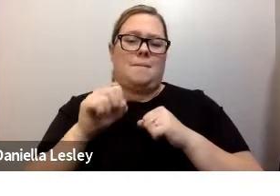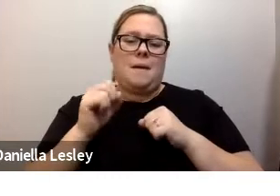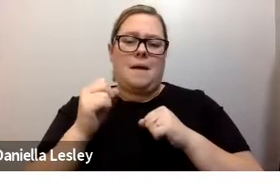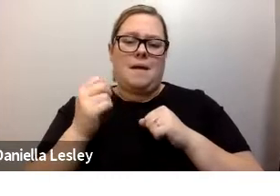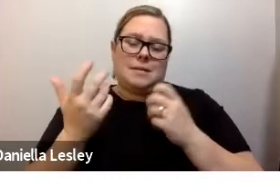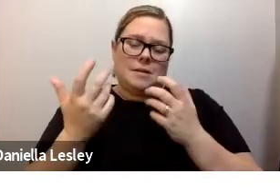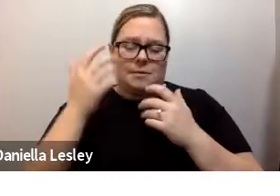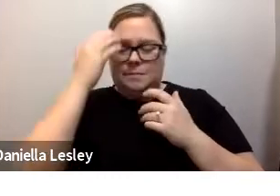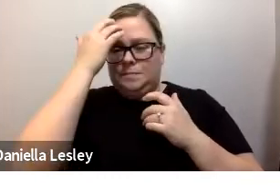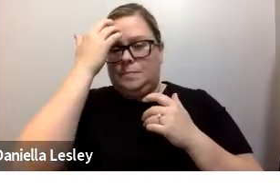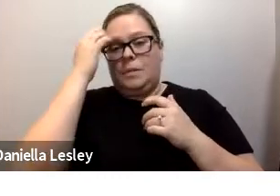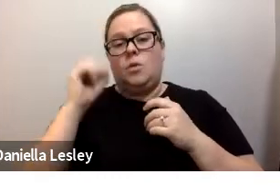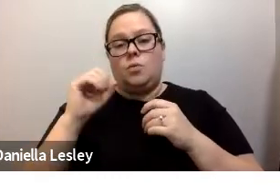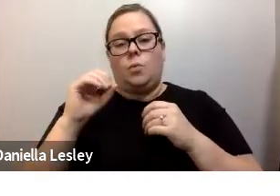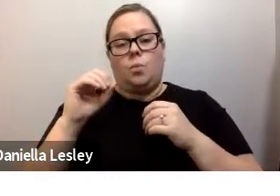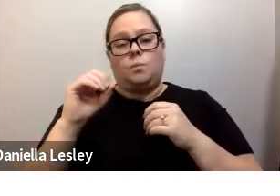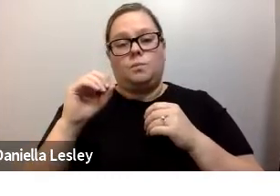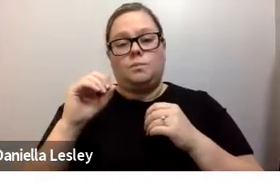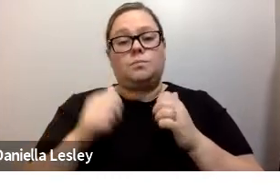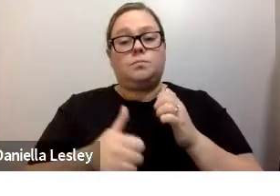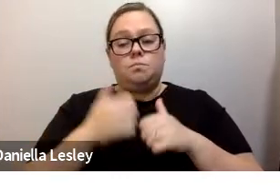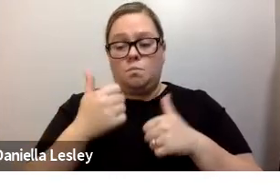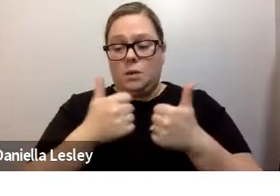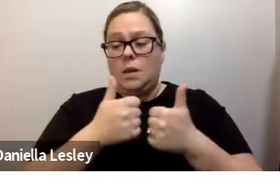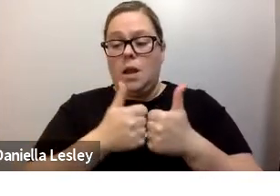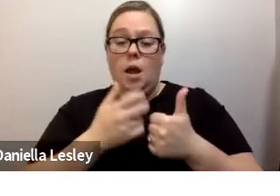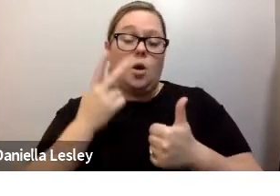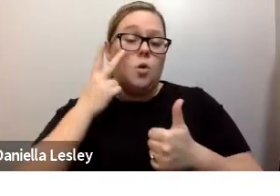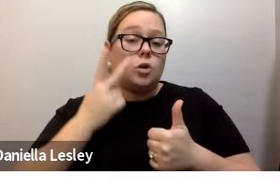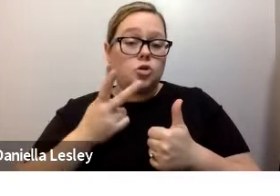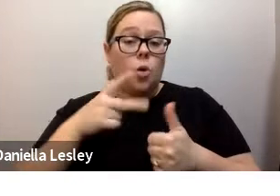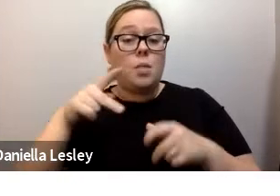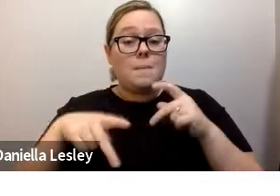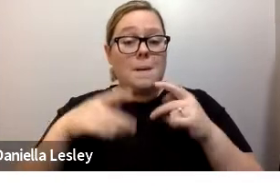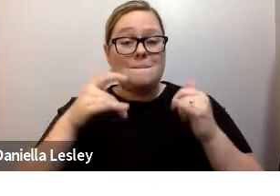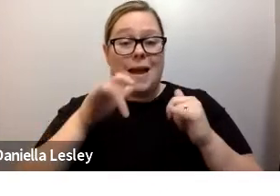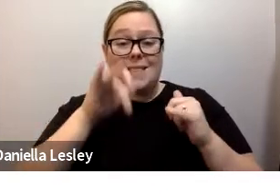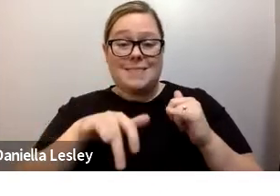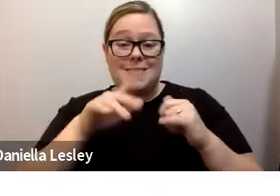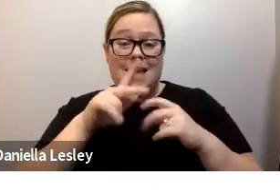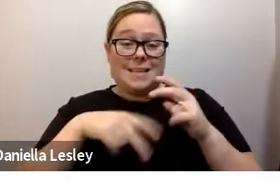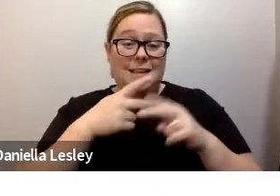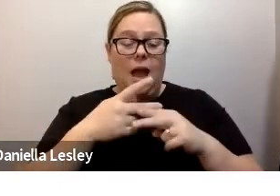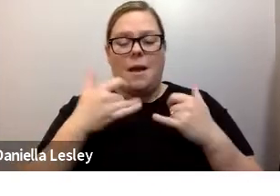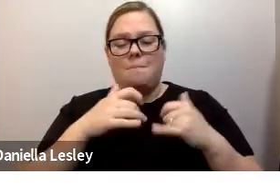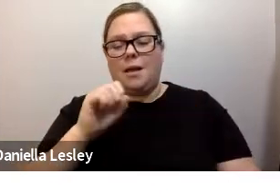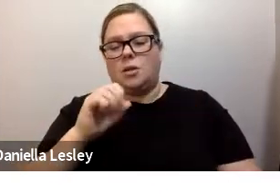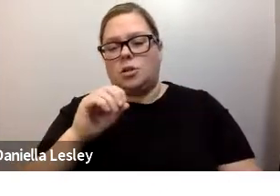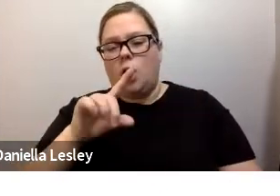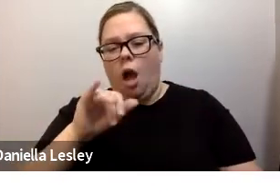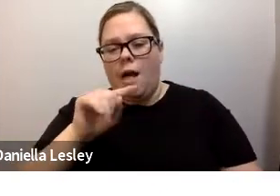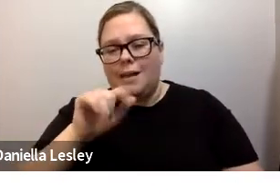gamified, right? So most of the games we saw people playing at that level were, solitaire or